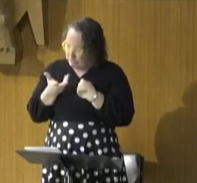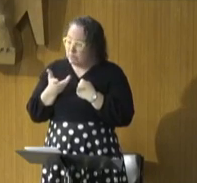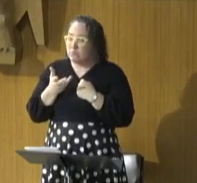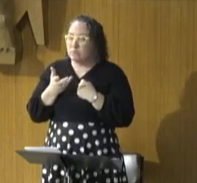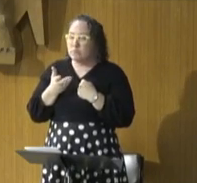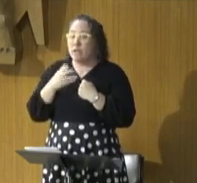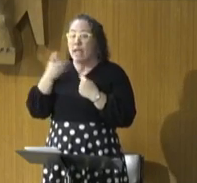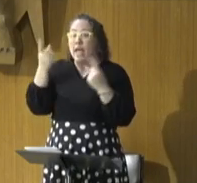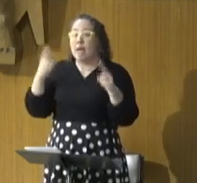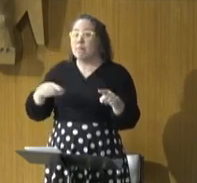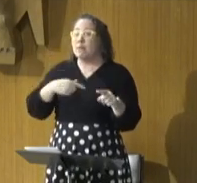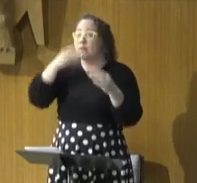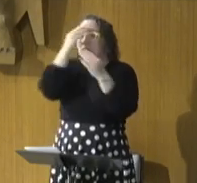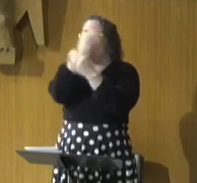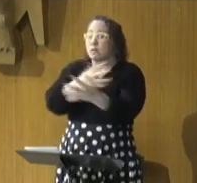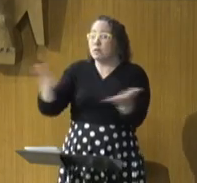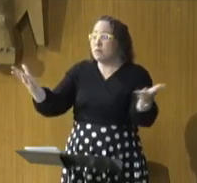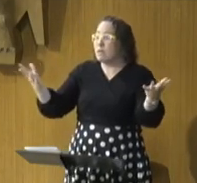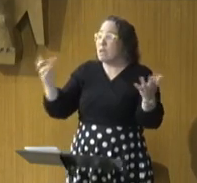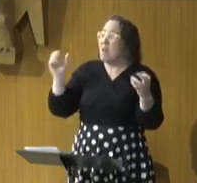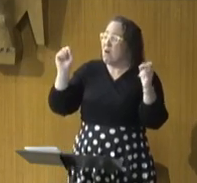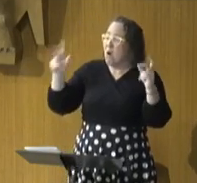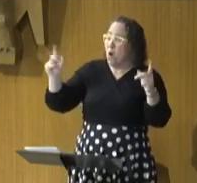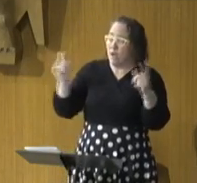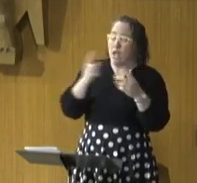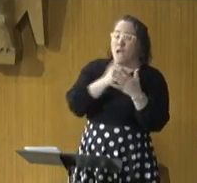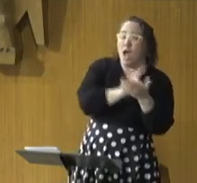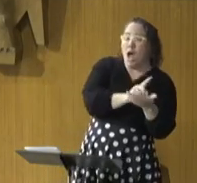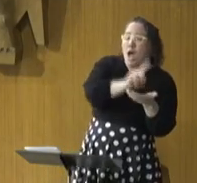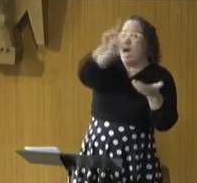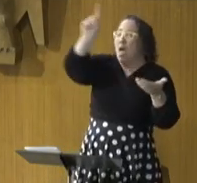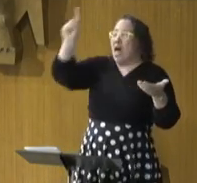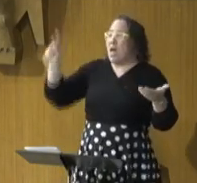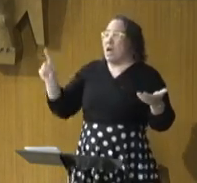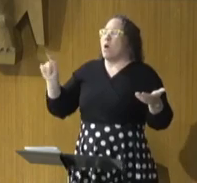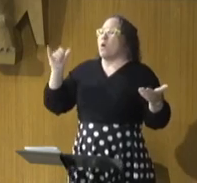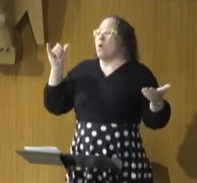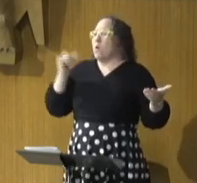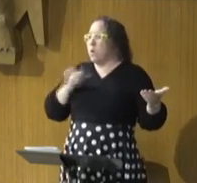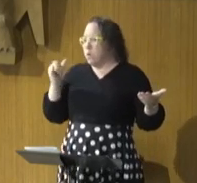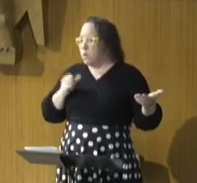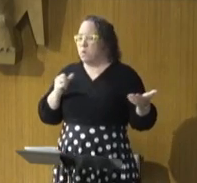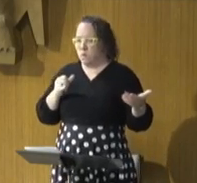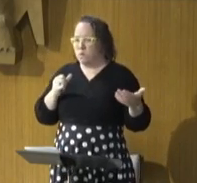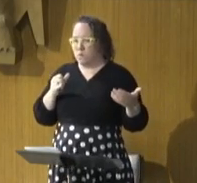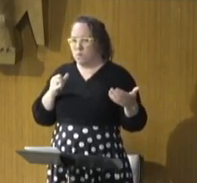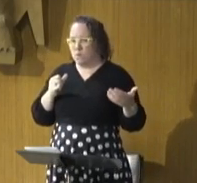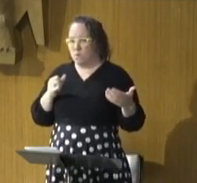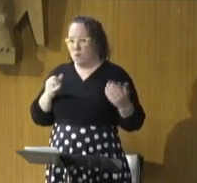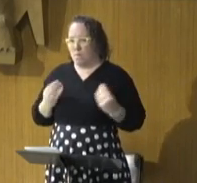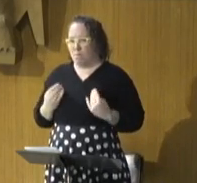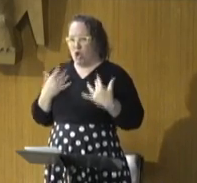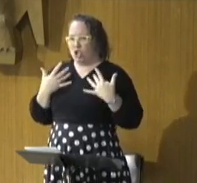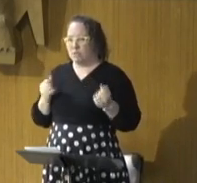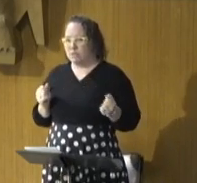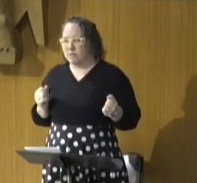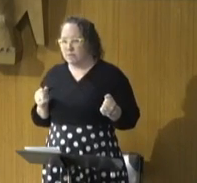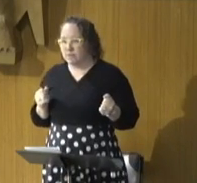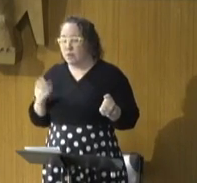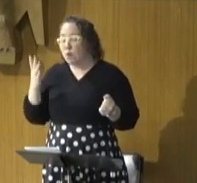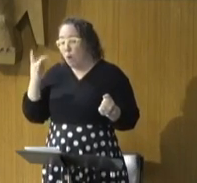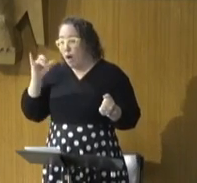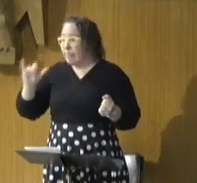it is okay to come out a little singed. I think that proves we are human